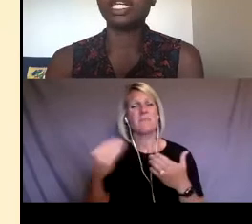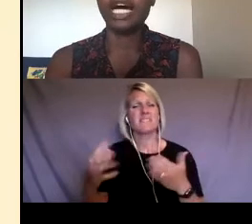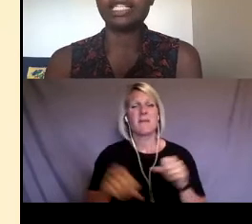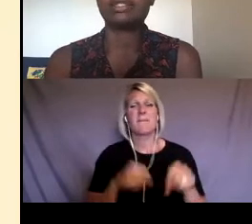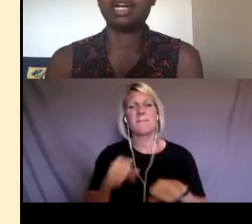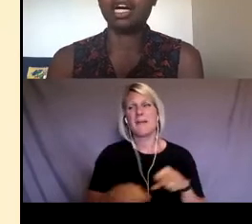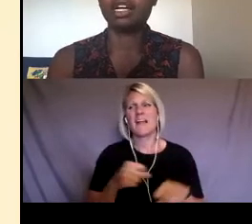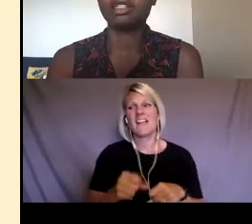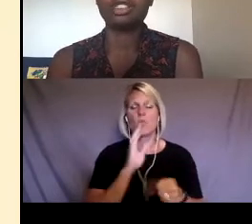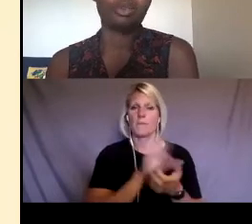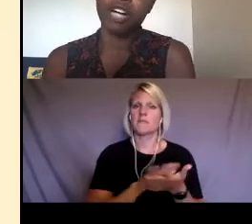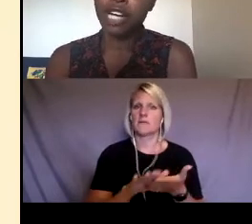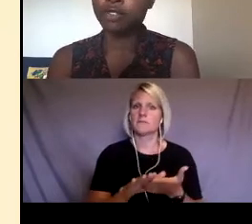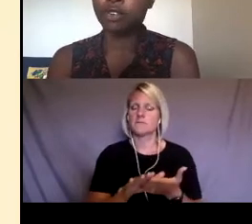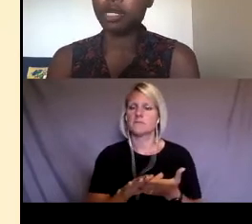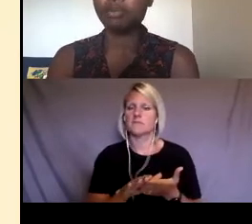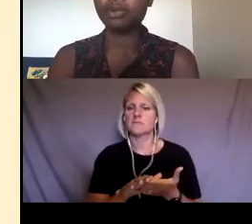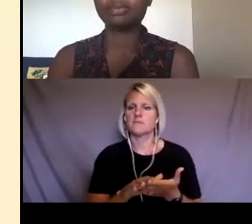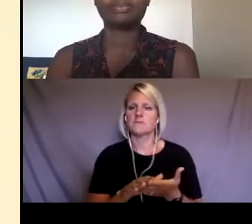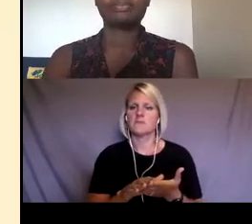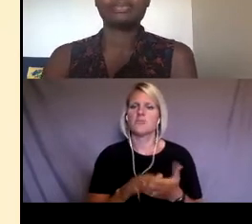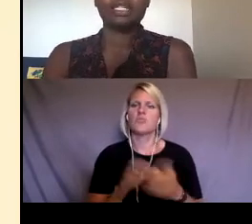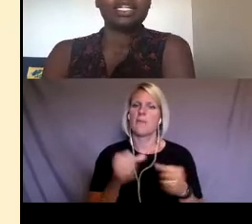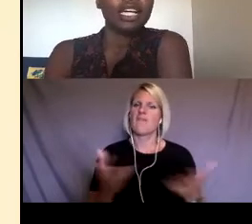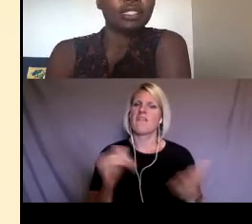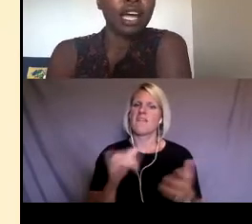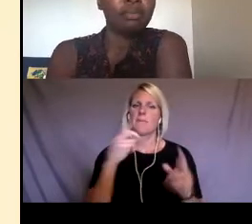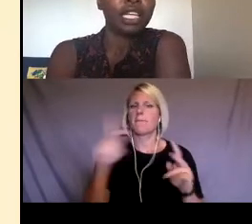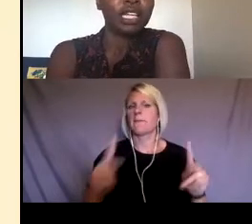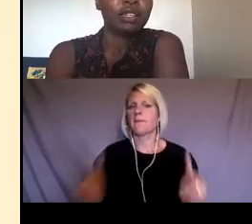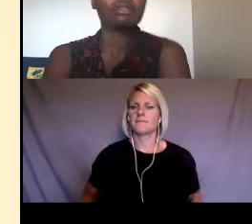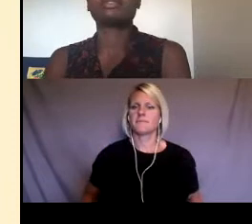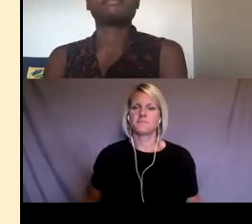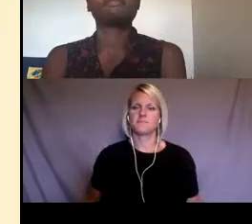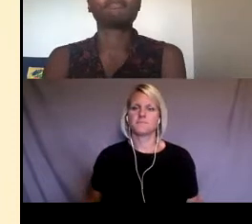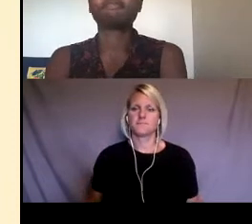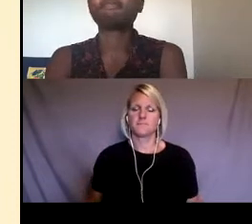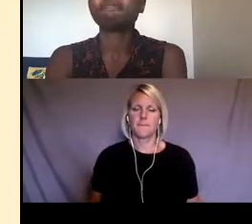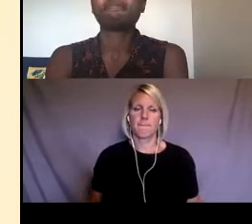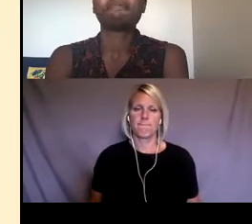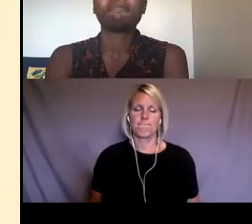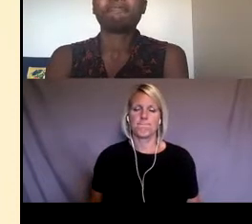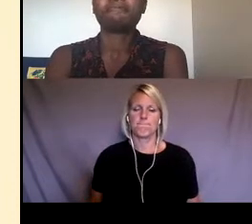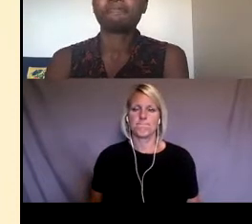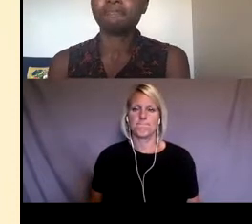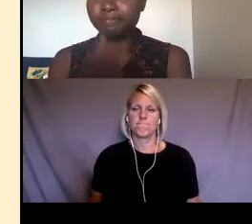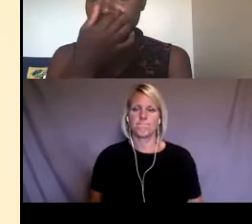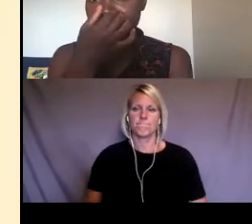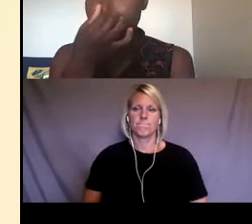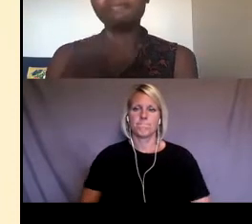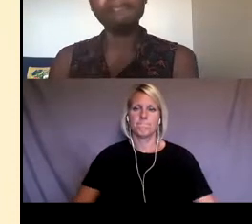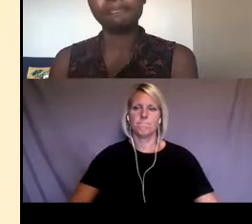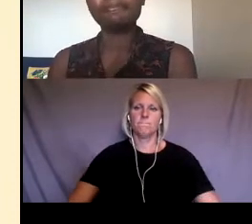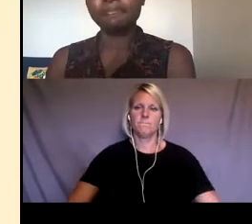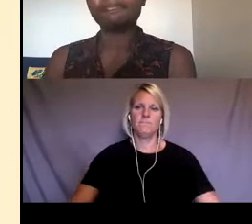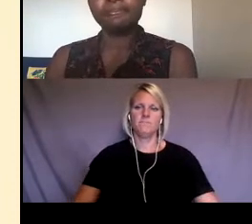be really nice to provide for people. Next slide, please. Do you know, before we